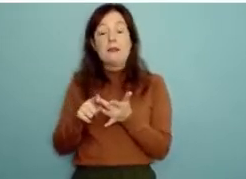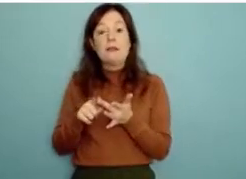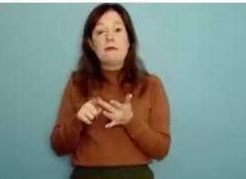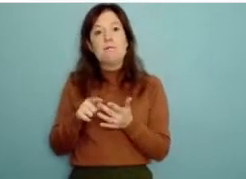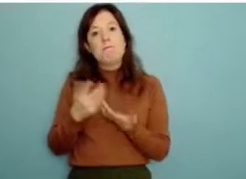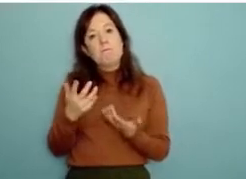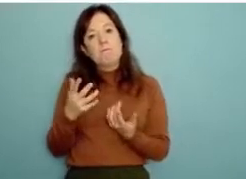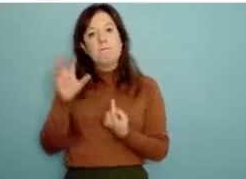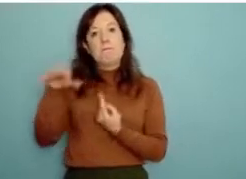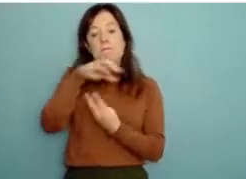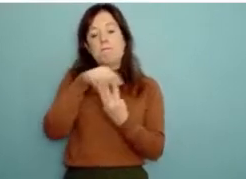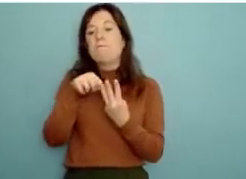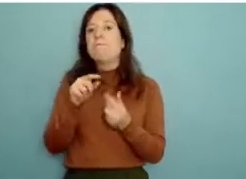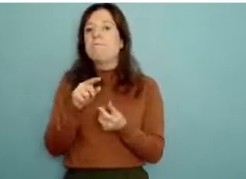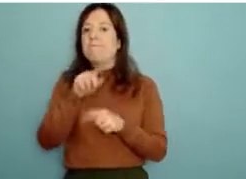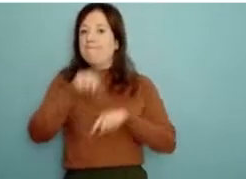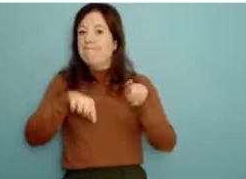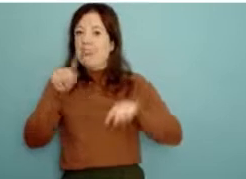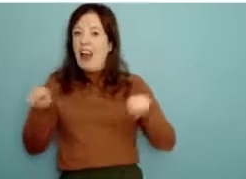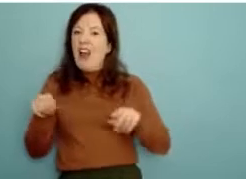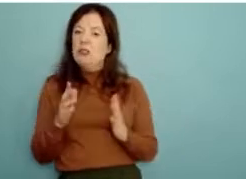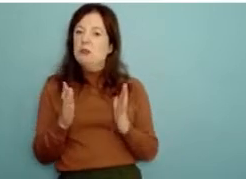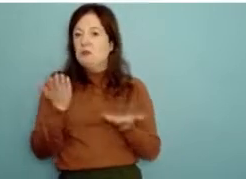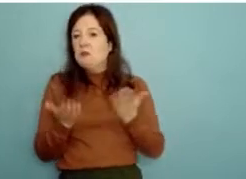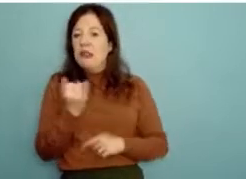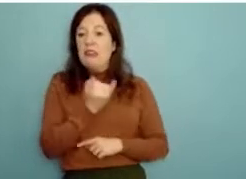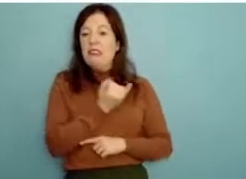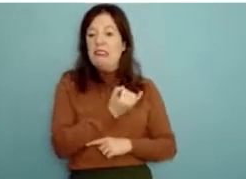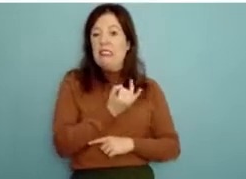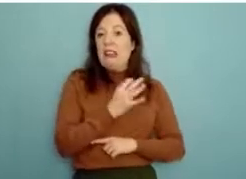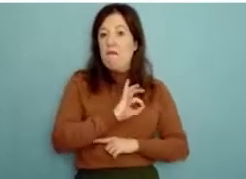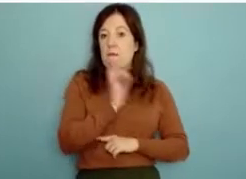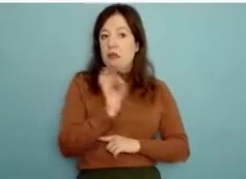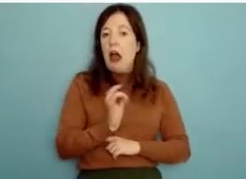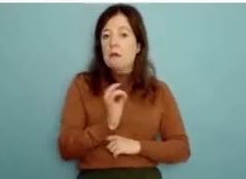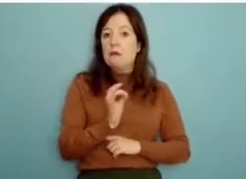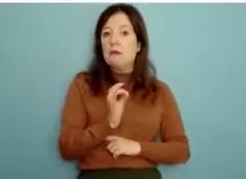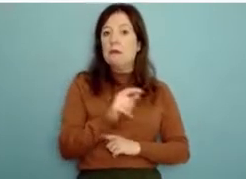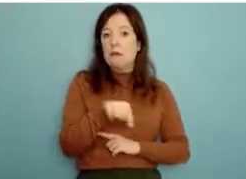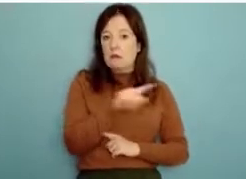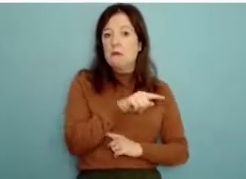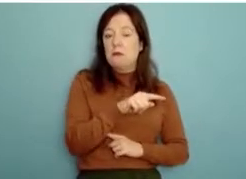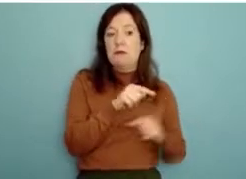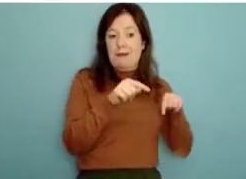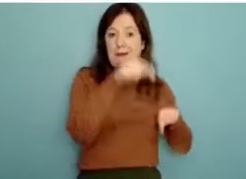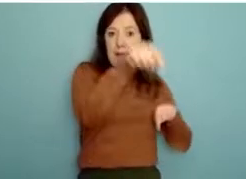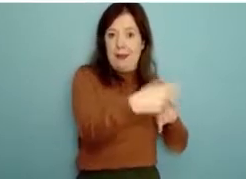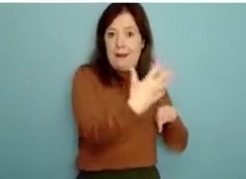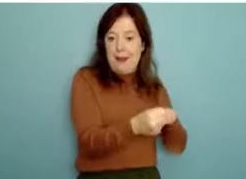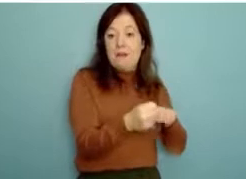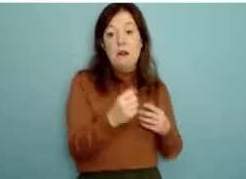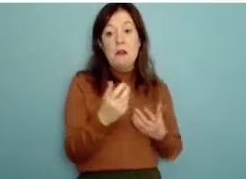sites, and it varied between 67% of people having of the population having a paired score up to